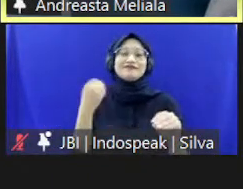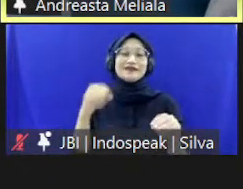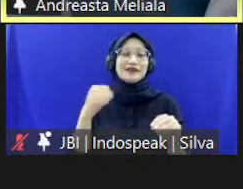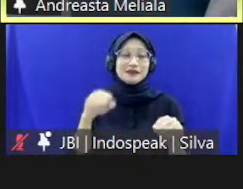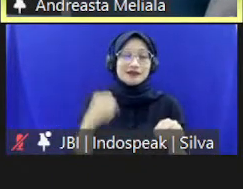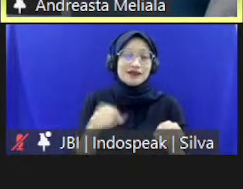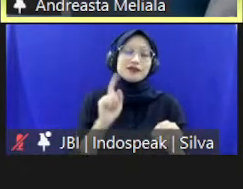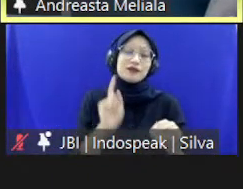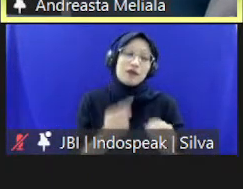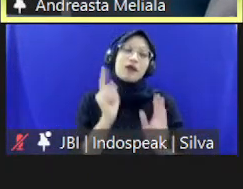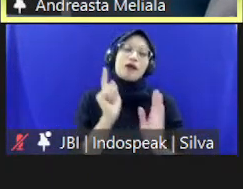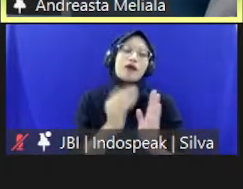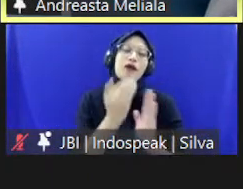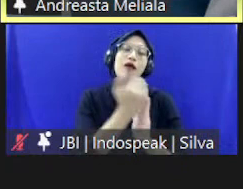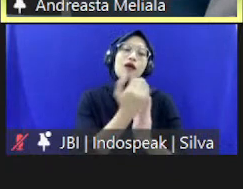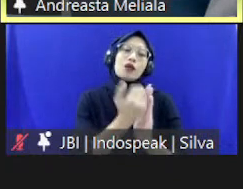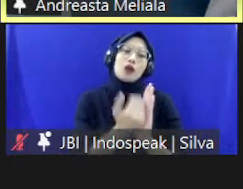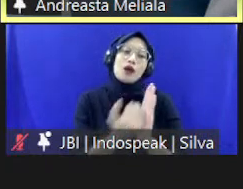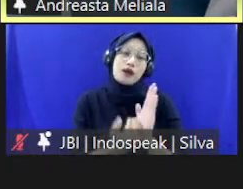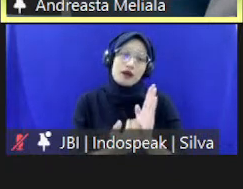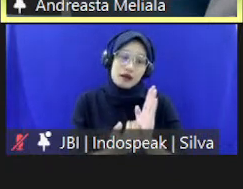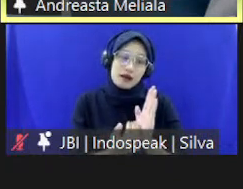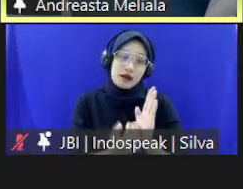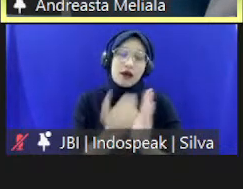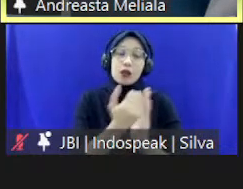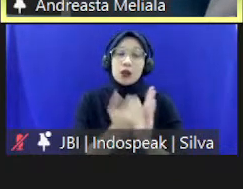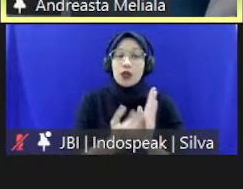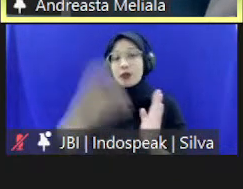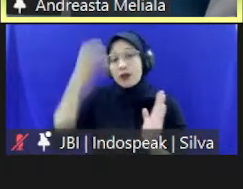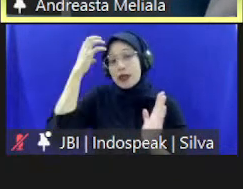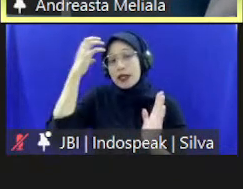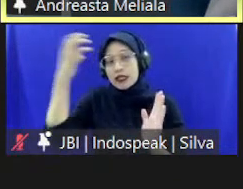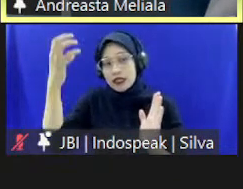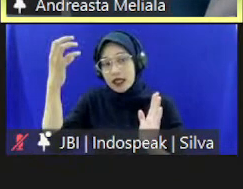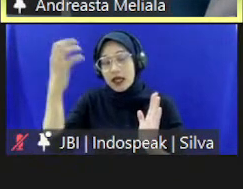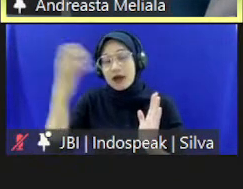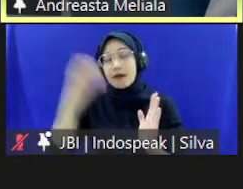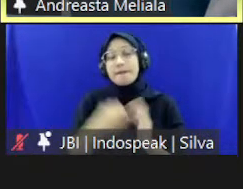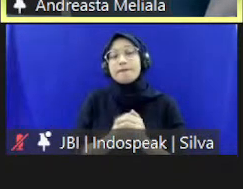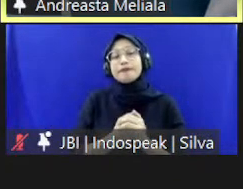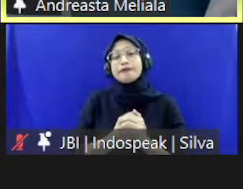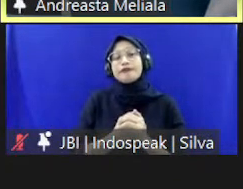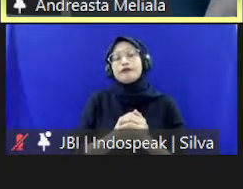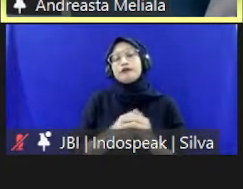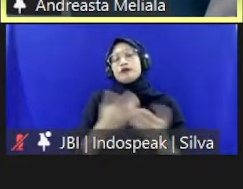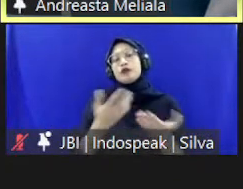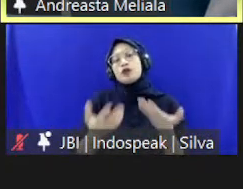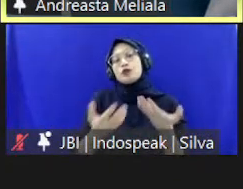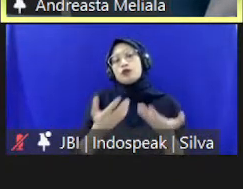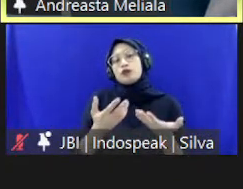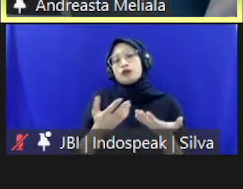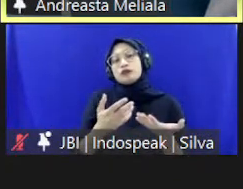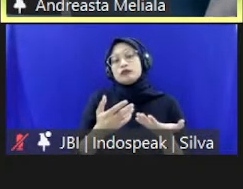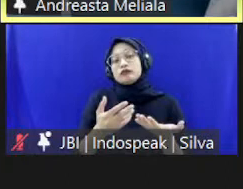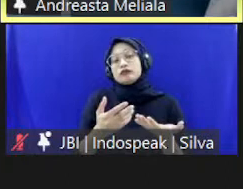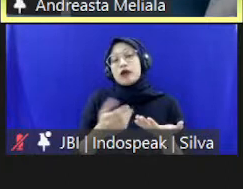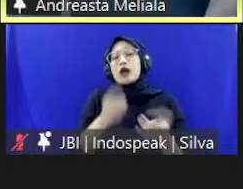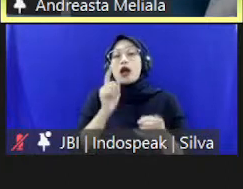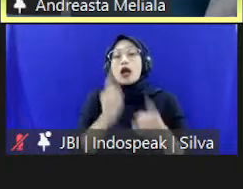the Indonesian medical associations, the high-level consultants, and if the purpose is